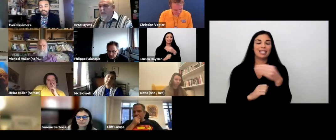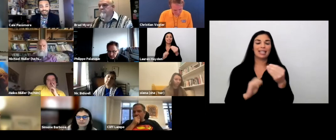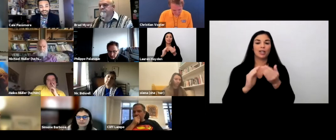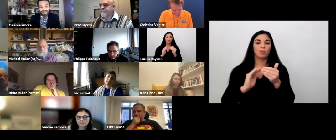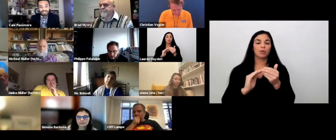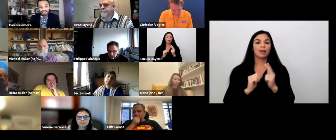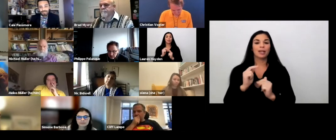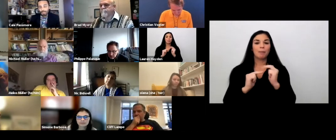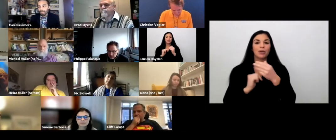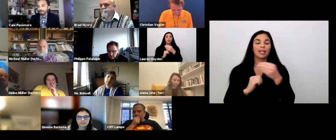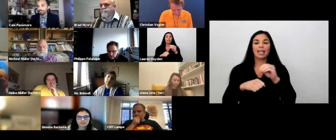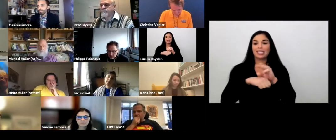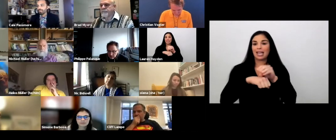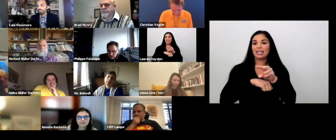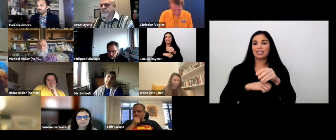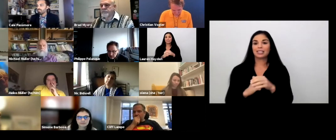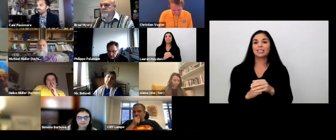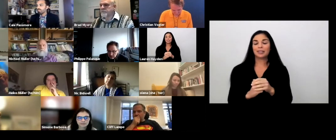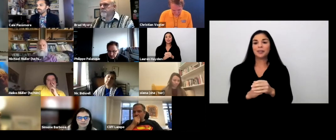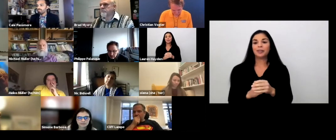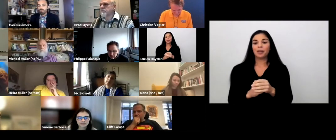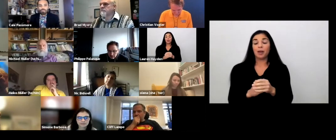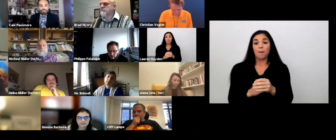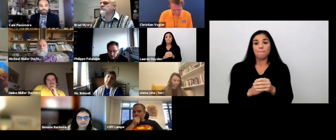and community guidance.